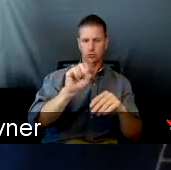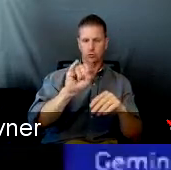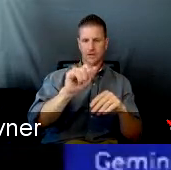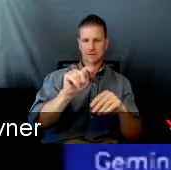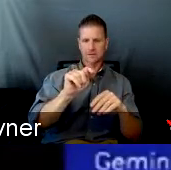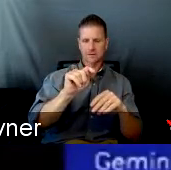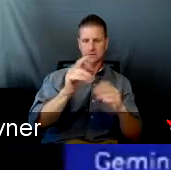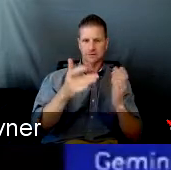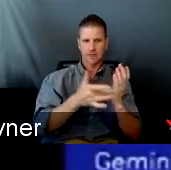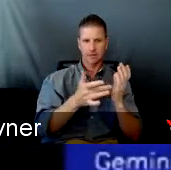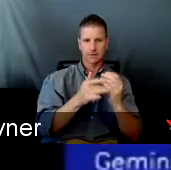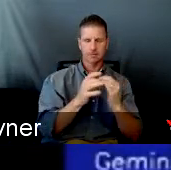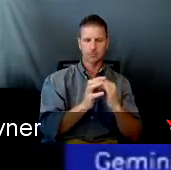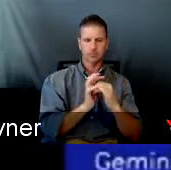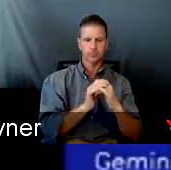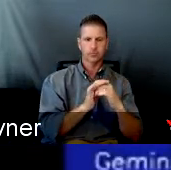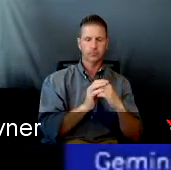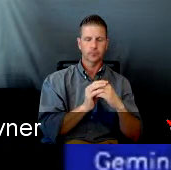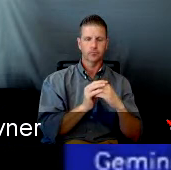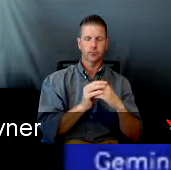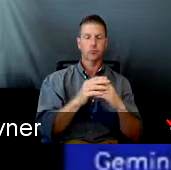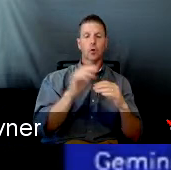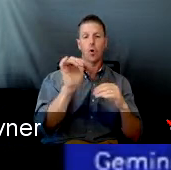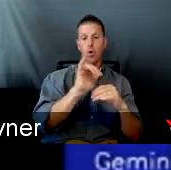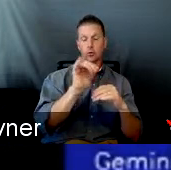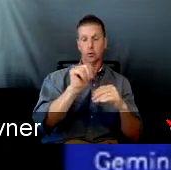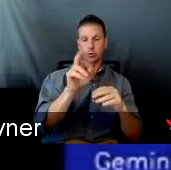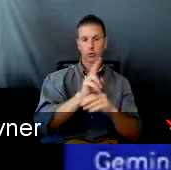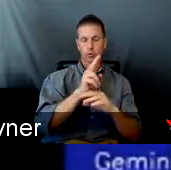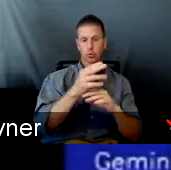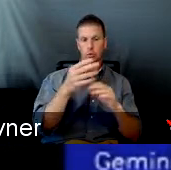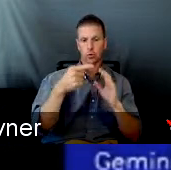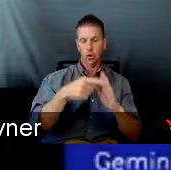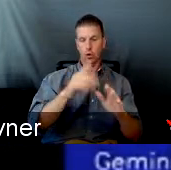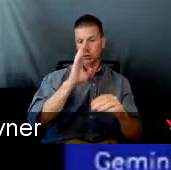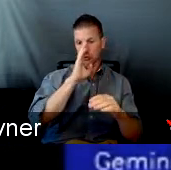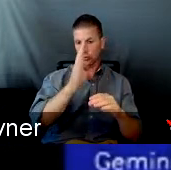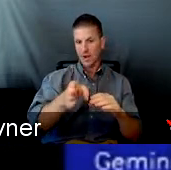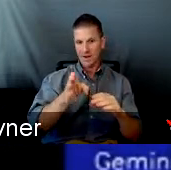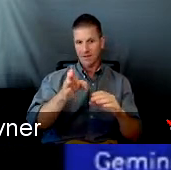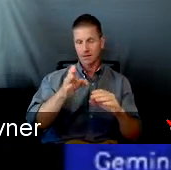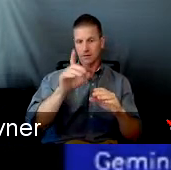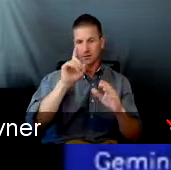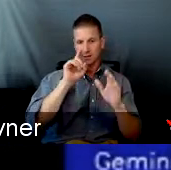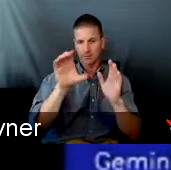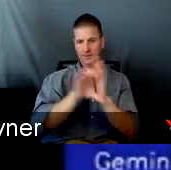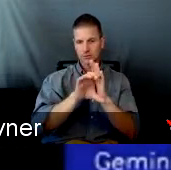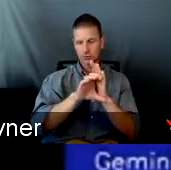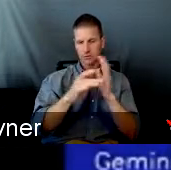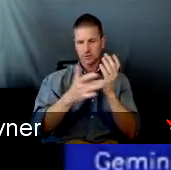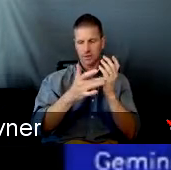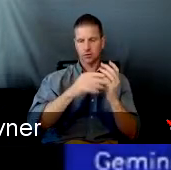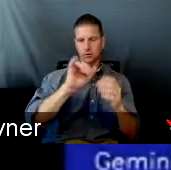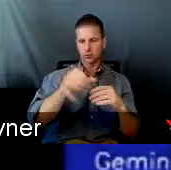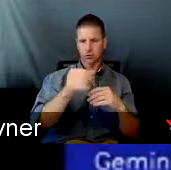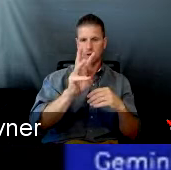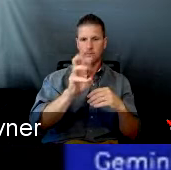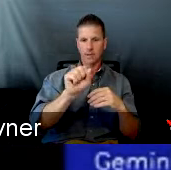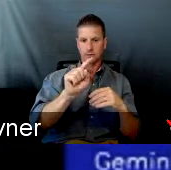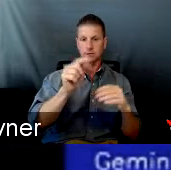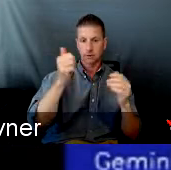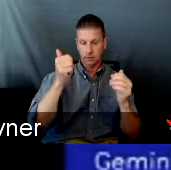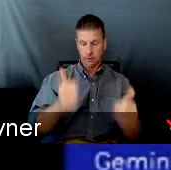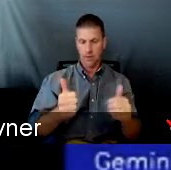slide, we can also use what's called direct imaging, which JWST is also capable of doing